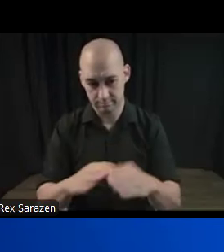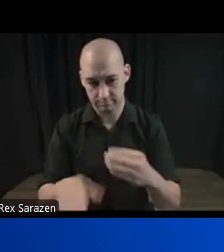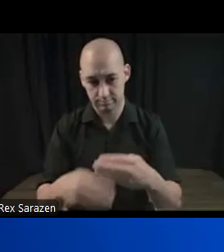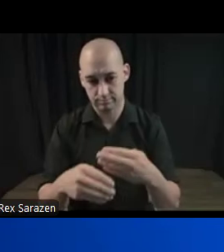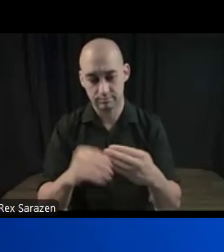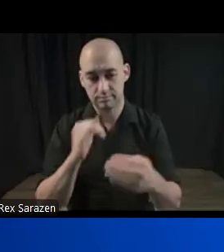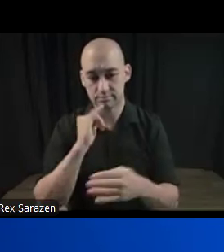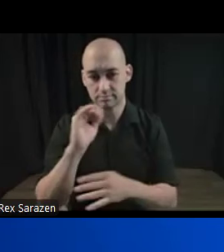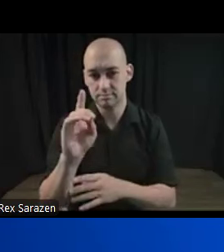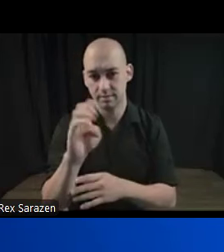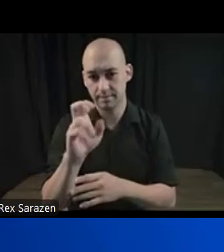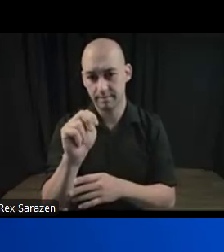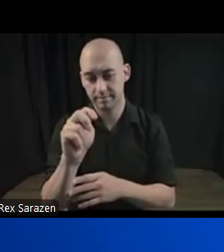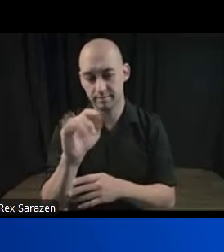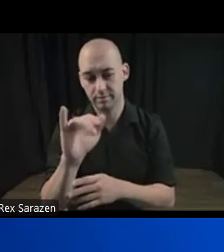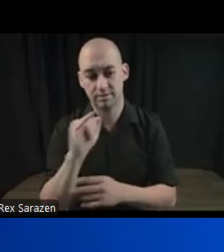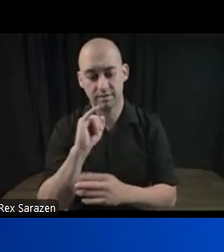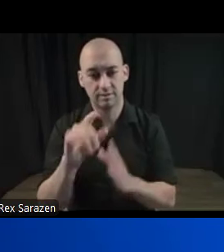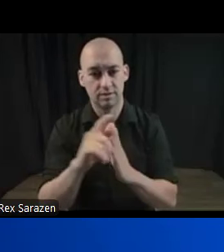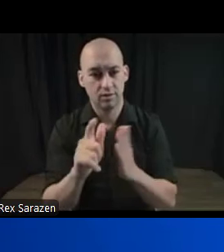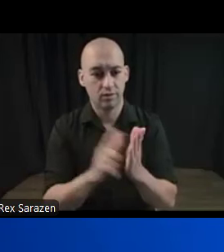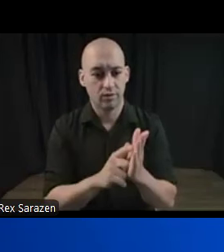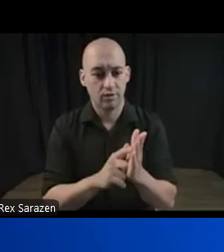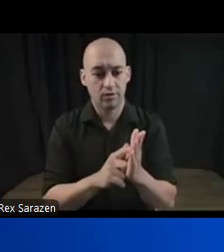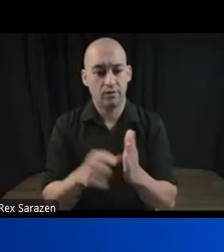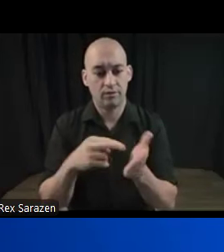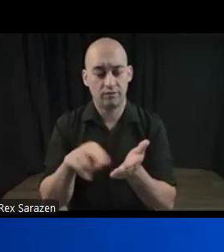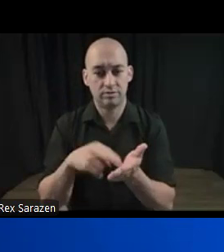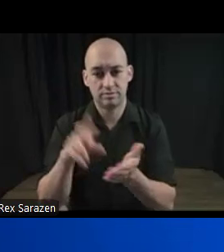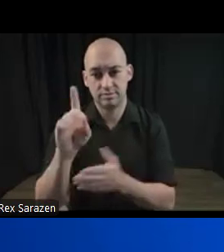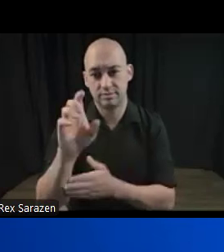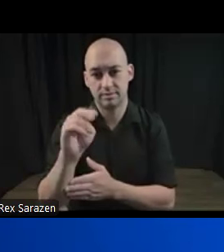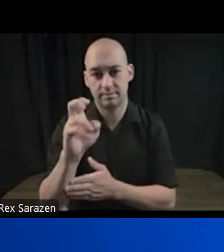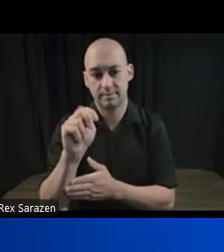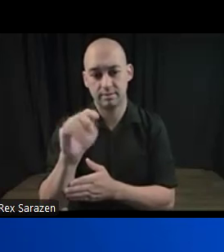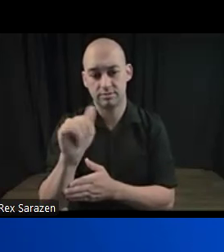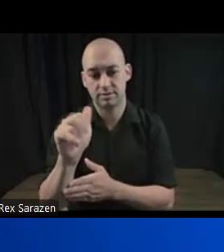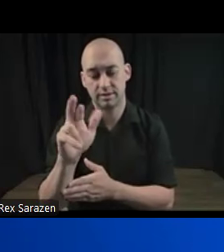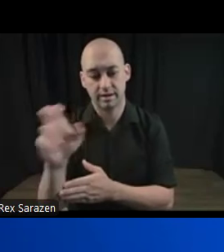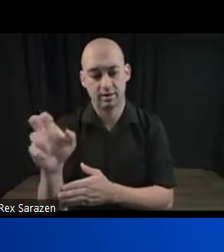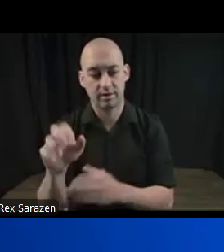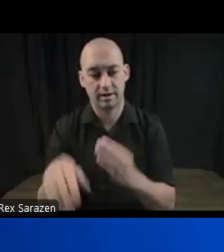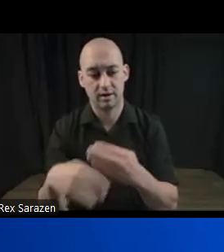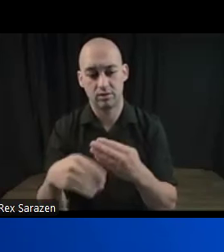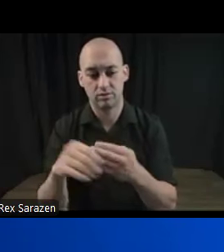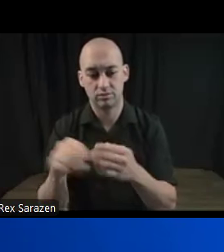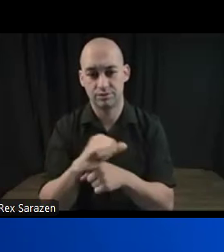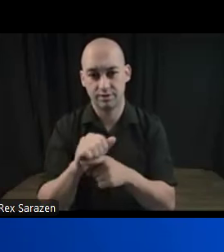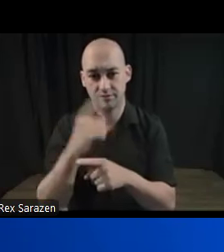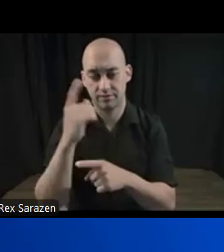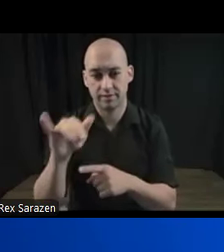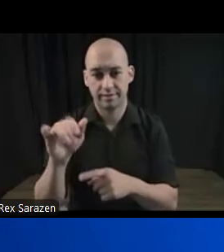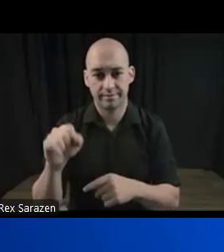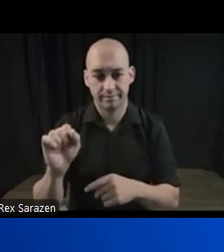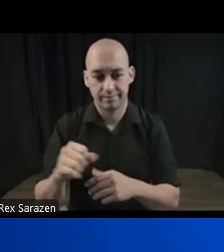dementia, that's what the statute refers to it as, a dementia care add-on training for that. Yeah, that's required.